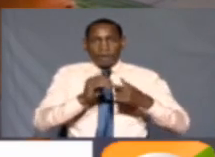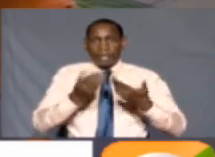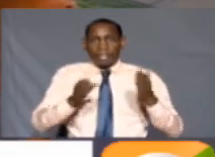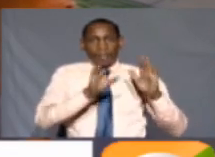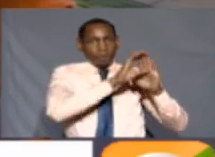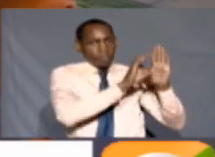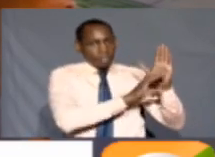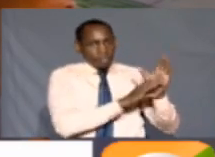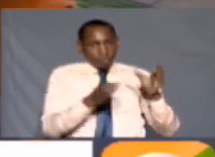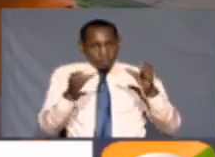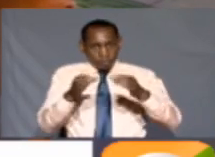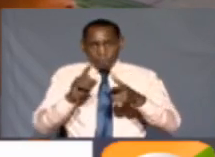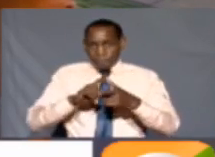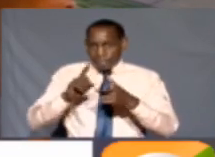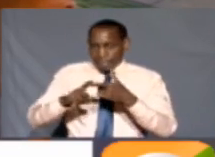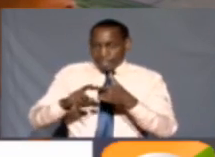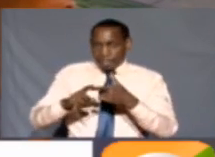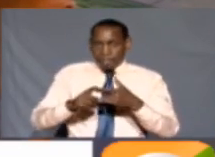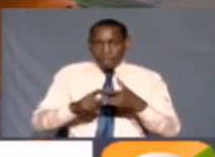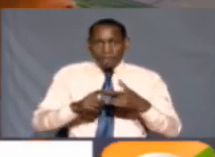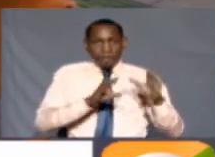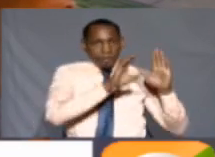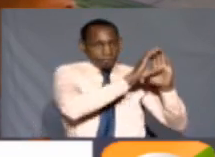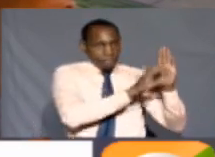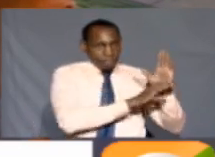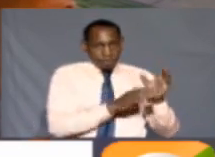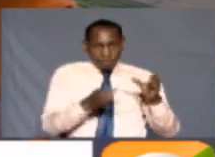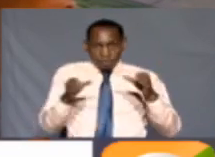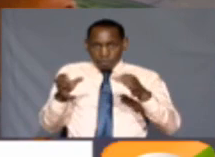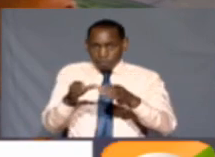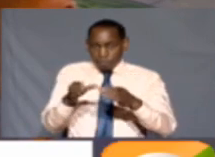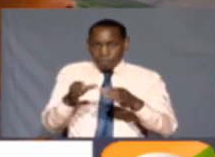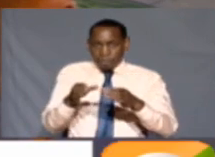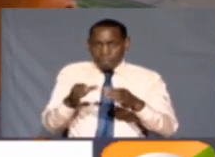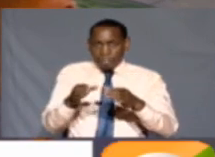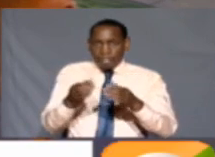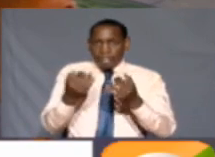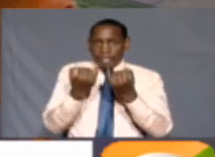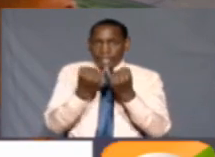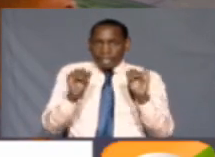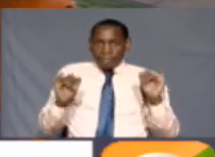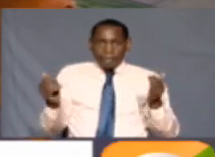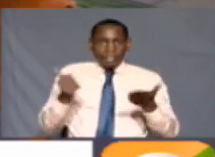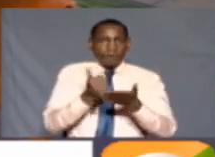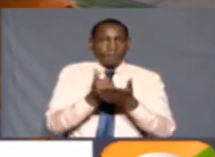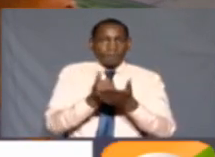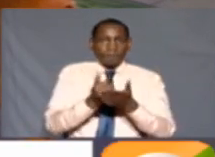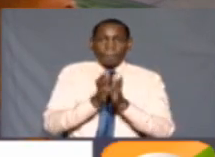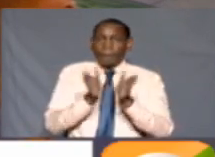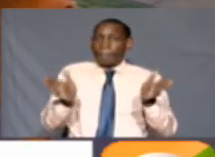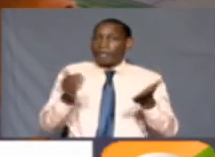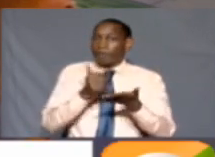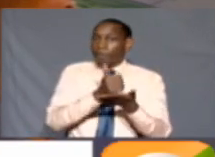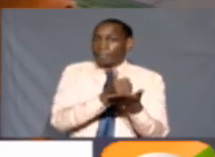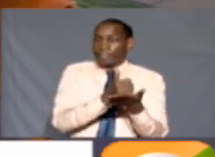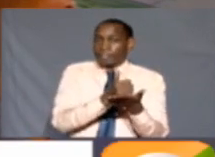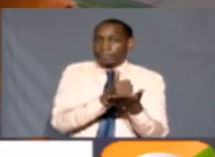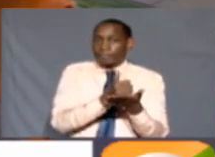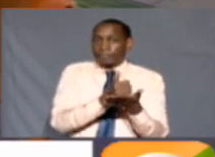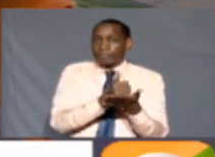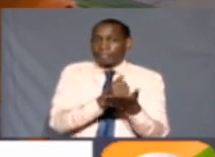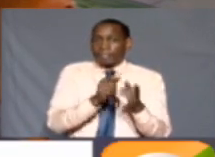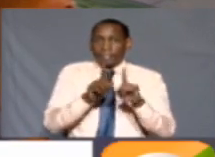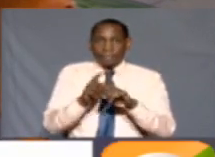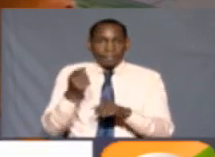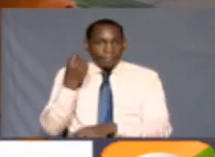organ. Then that constitutional organ or independent office or even public office,